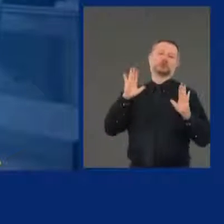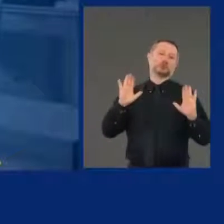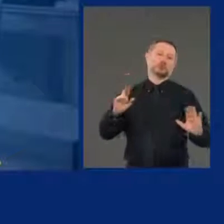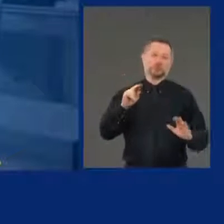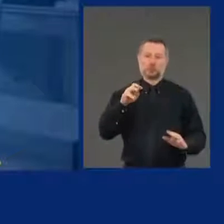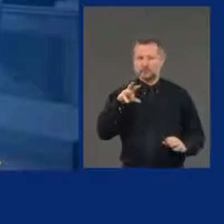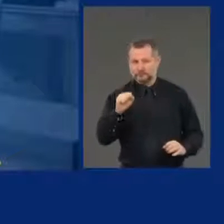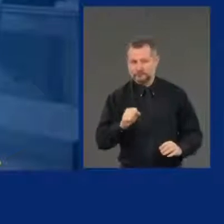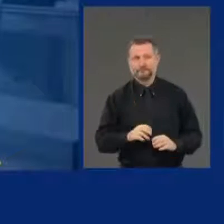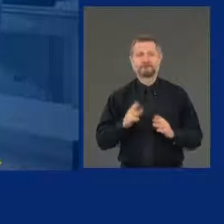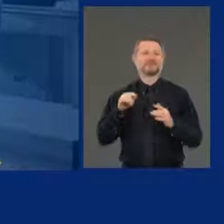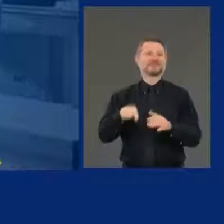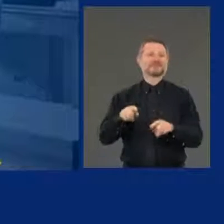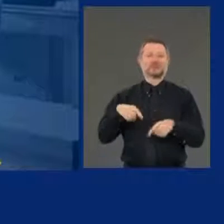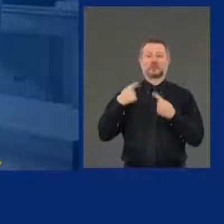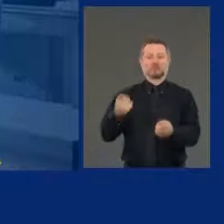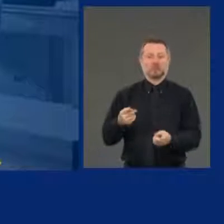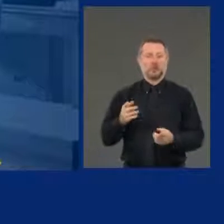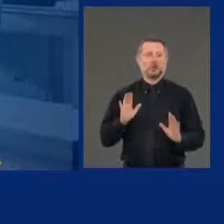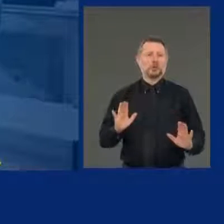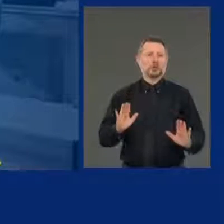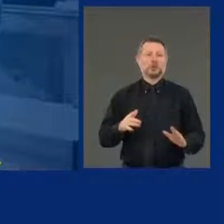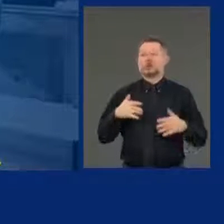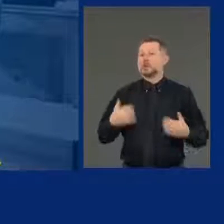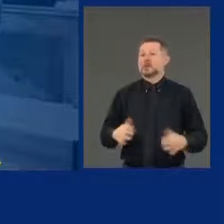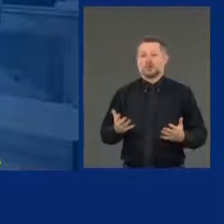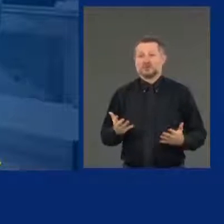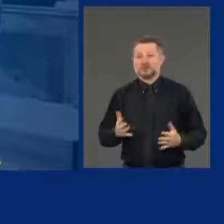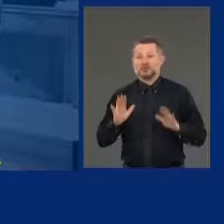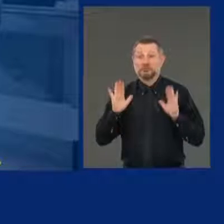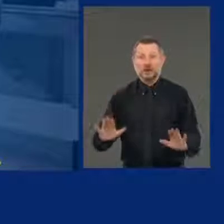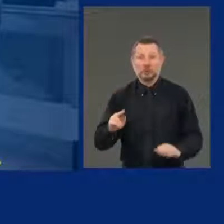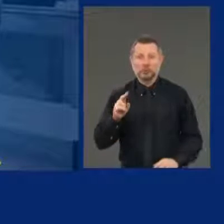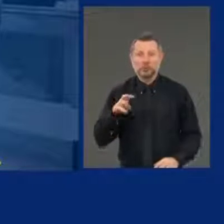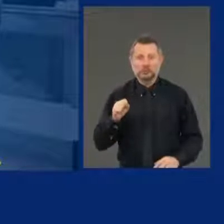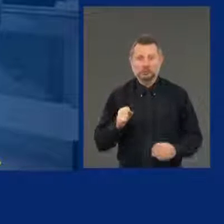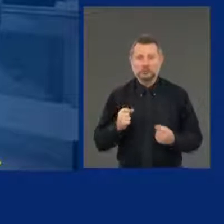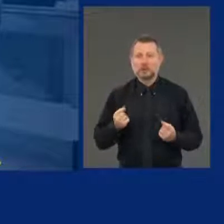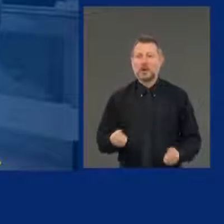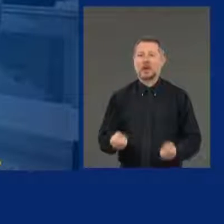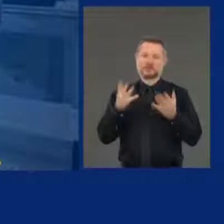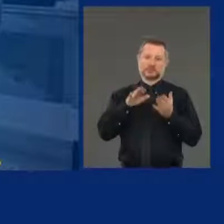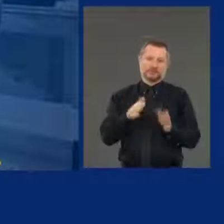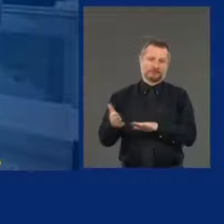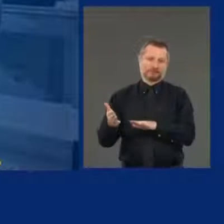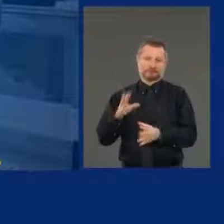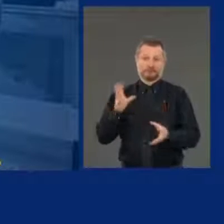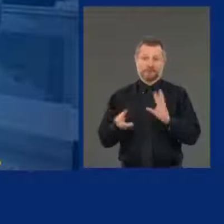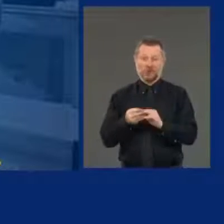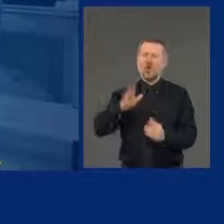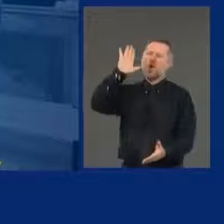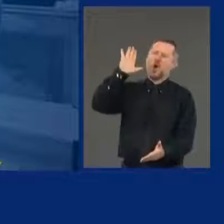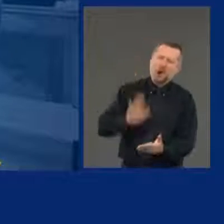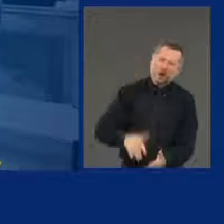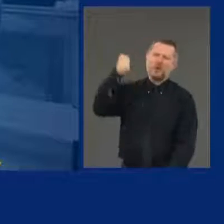hospitalizations. Great news, number of deaths, lowest number ever.